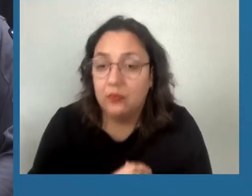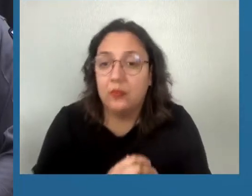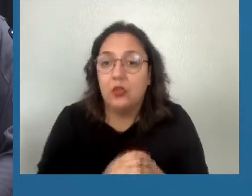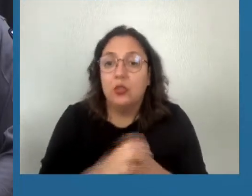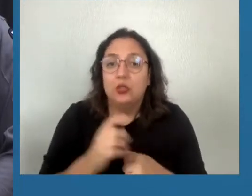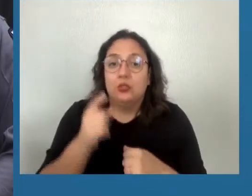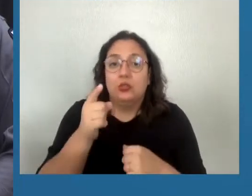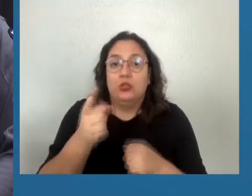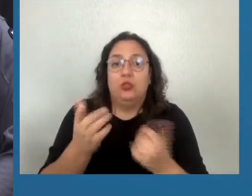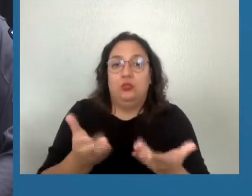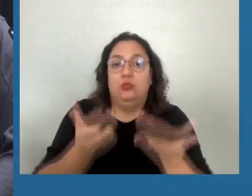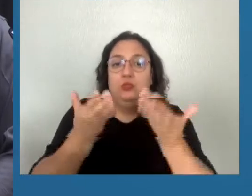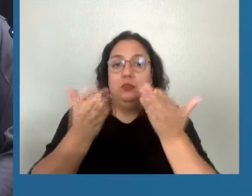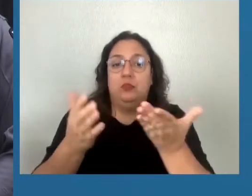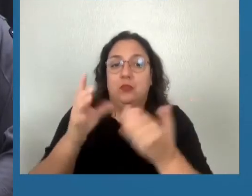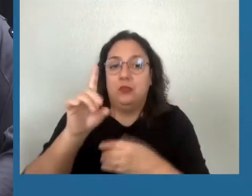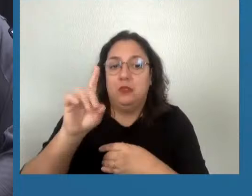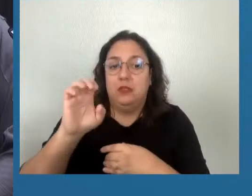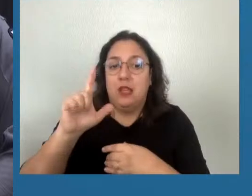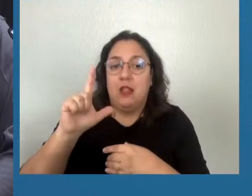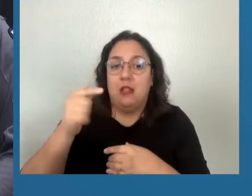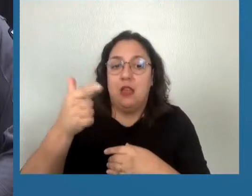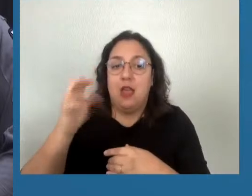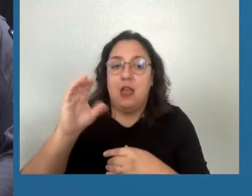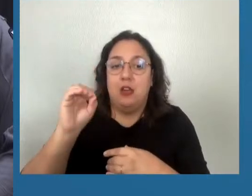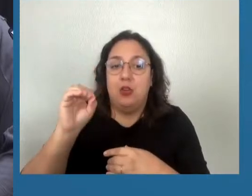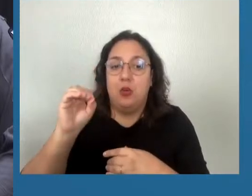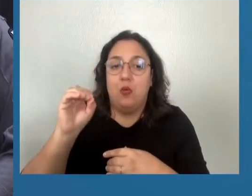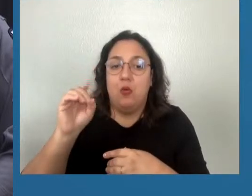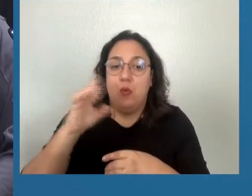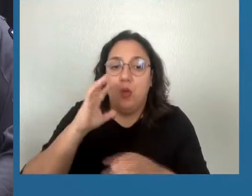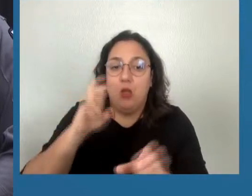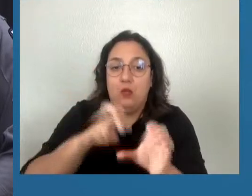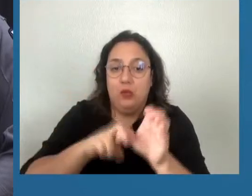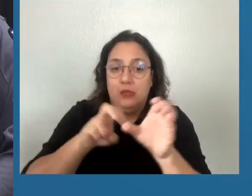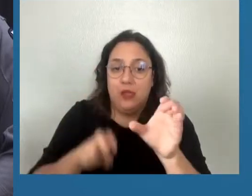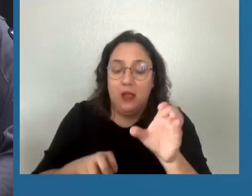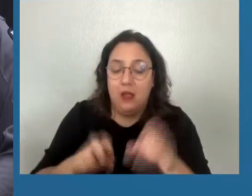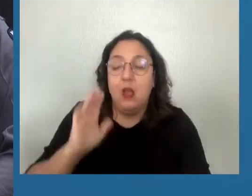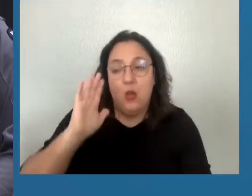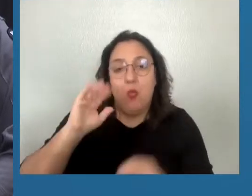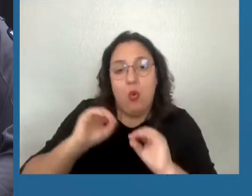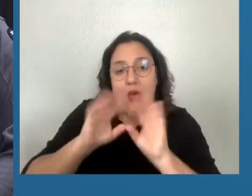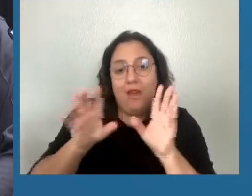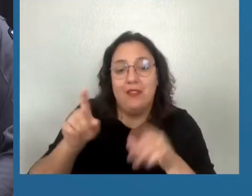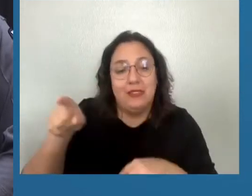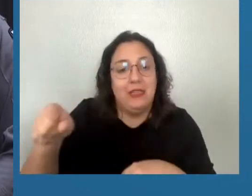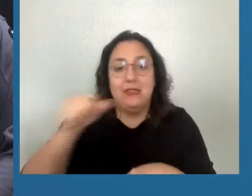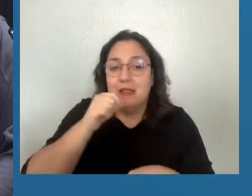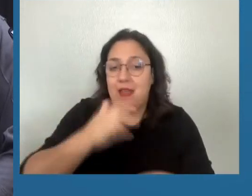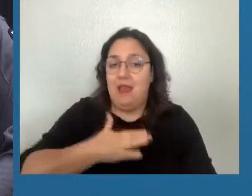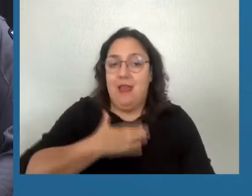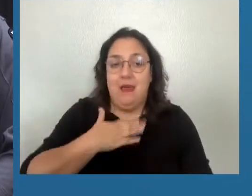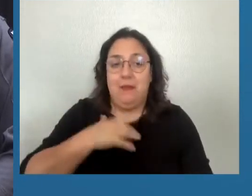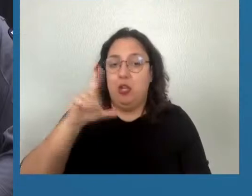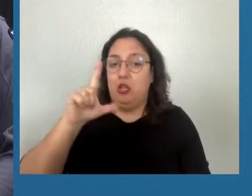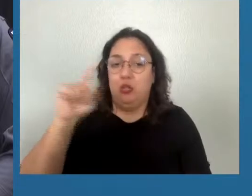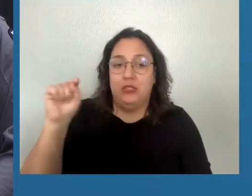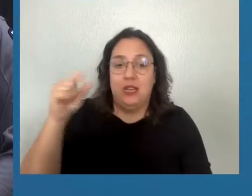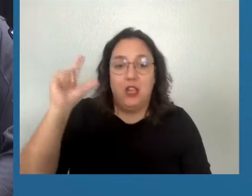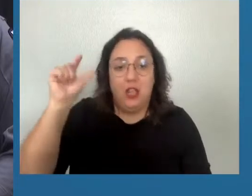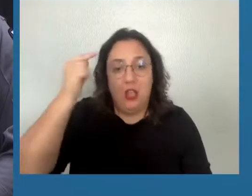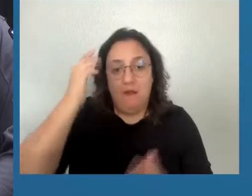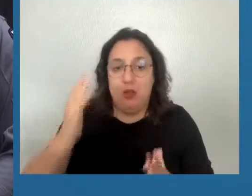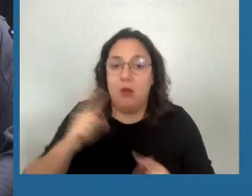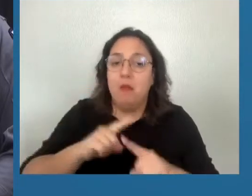is clear to me that he's not happy being in the role of lieutenant governor, but I wish him well in whatever he chooses to do.